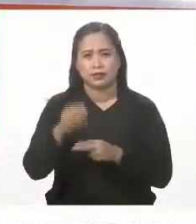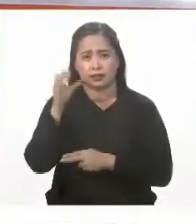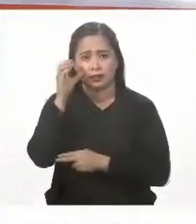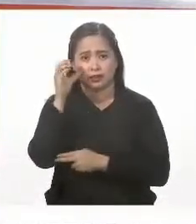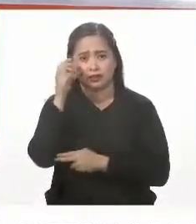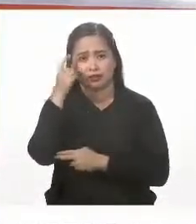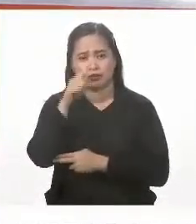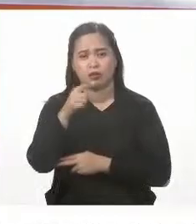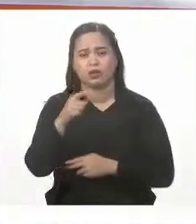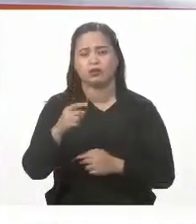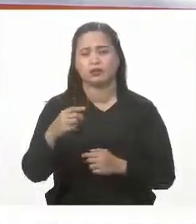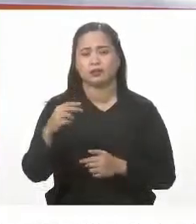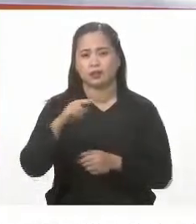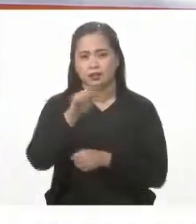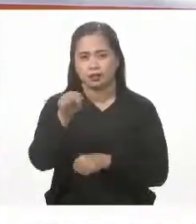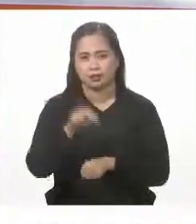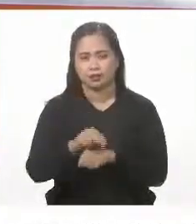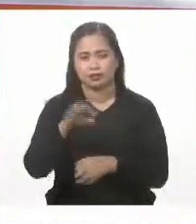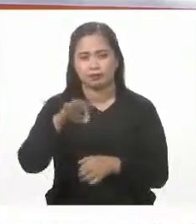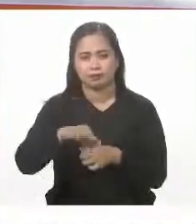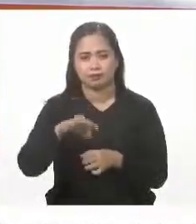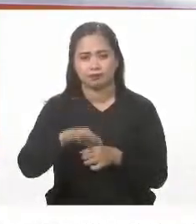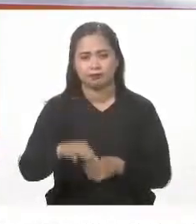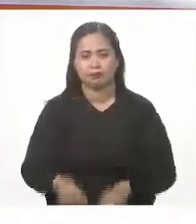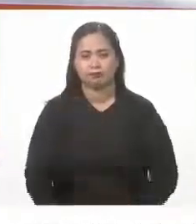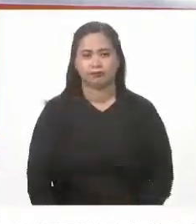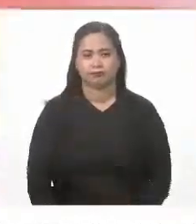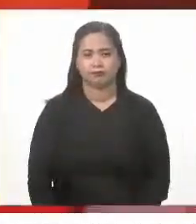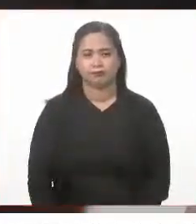Zurita, to run in the national elections.